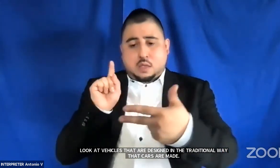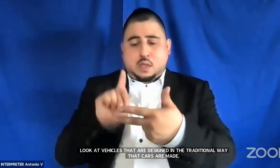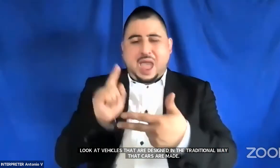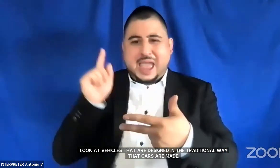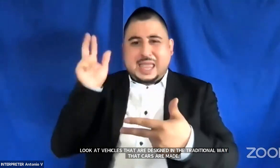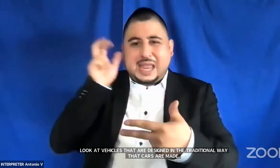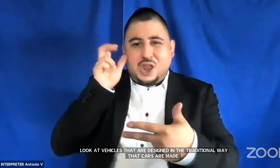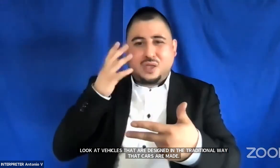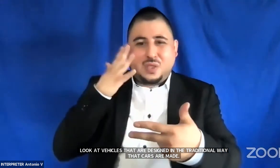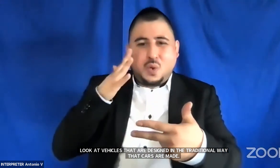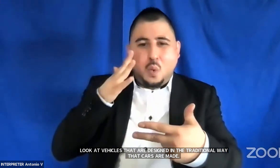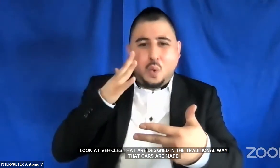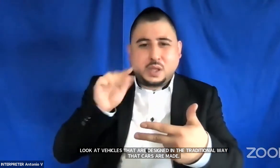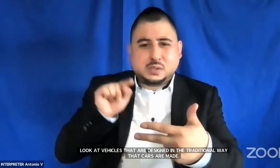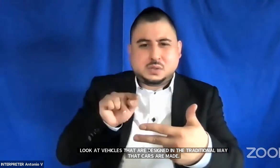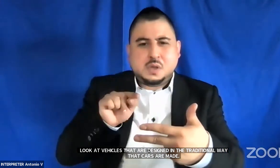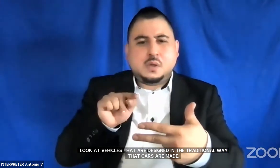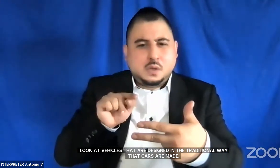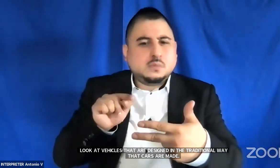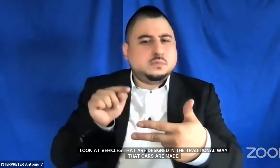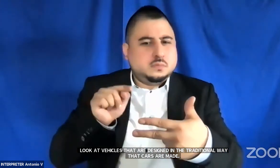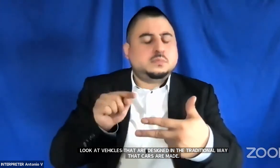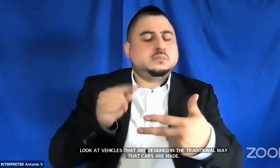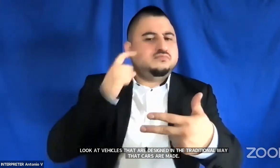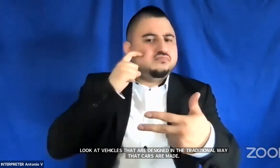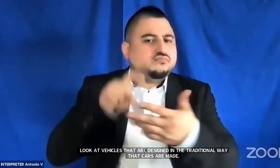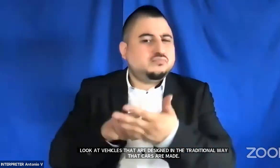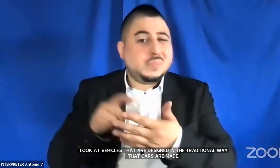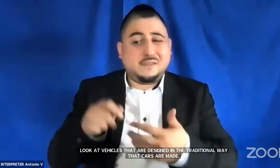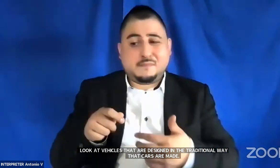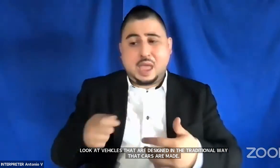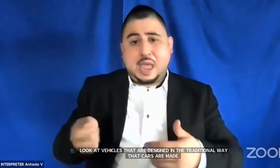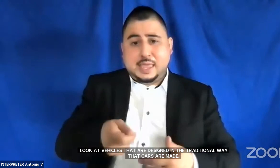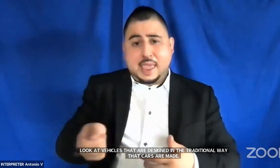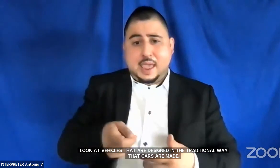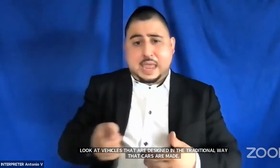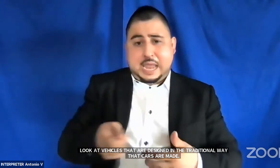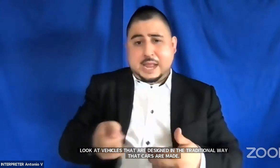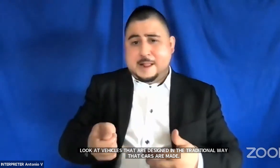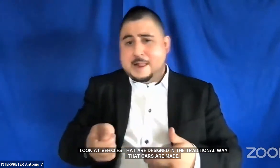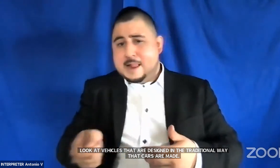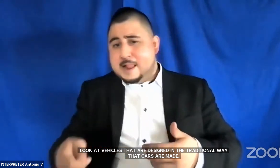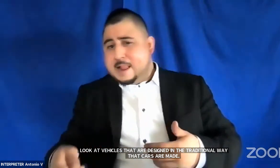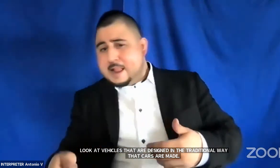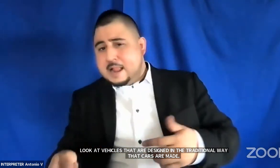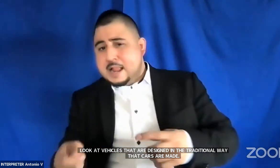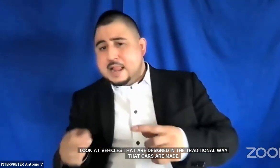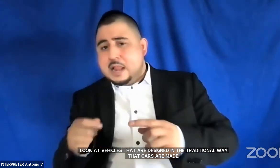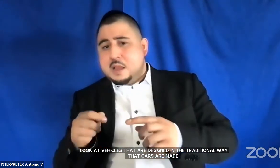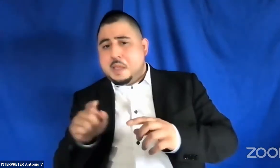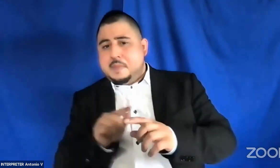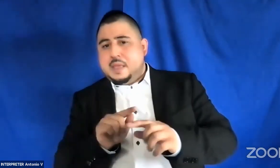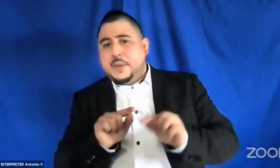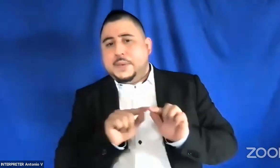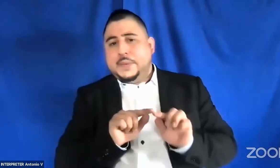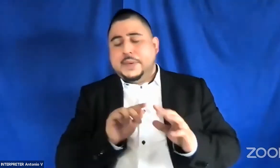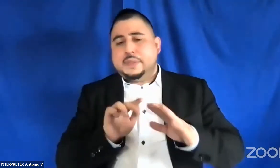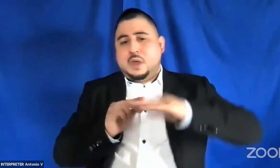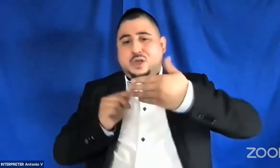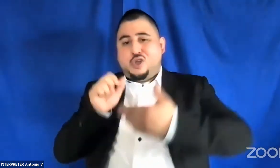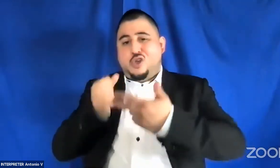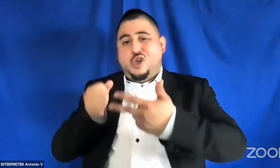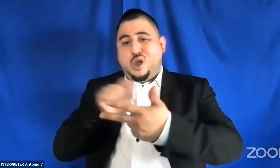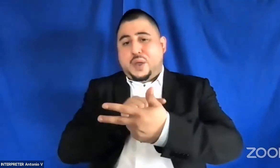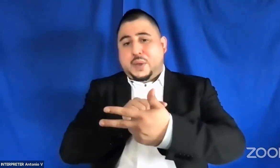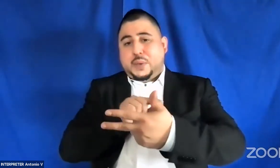noise that the car creates. And if I take my cane and I angle it in a way that I can slide it along the side of the automobile, as I